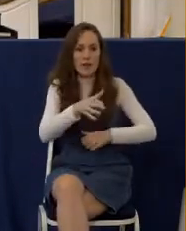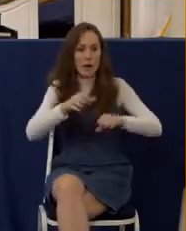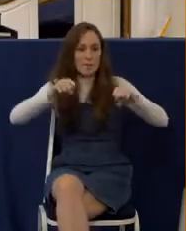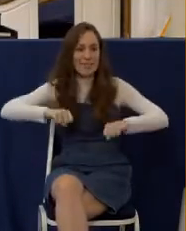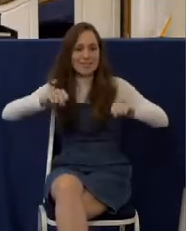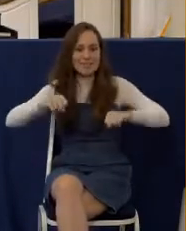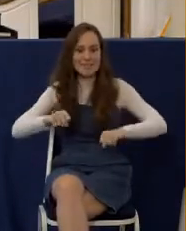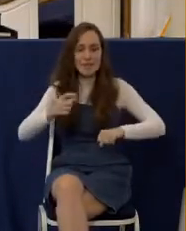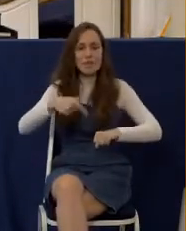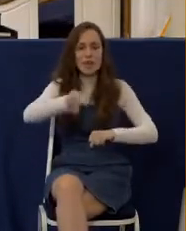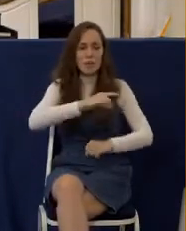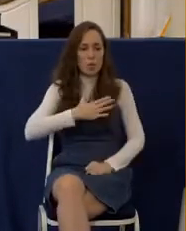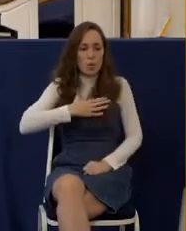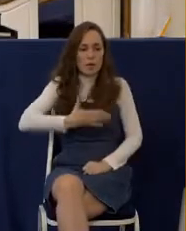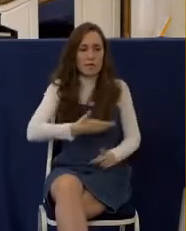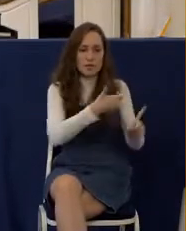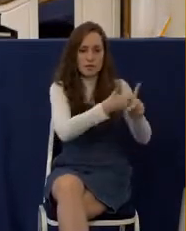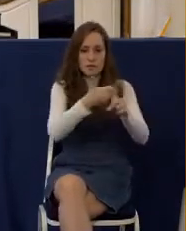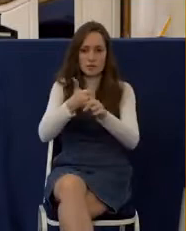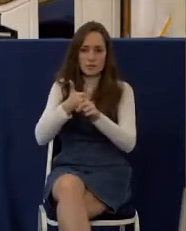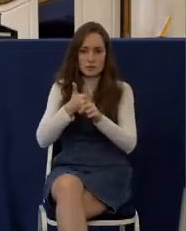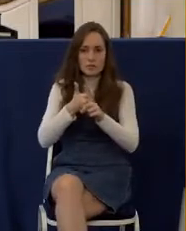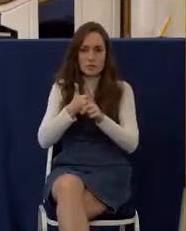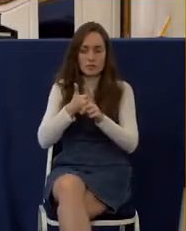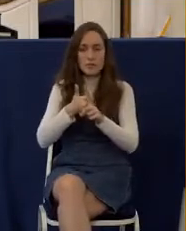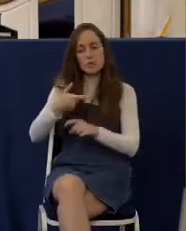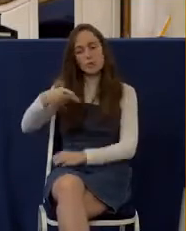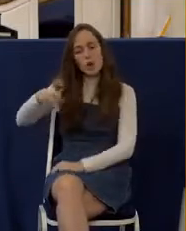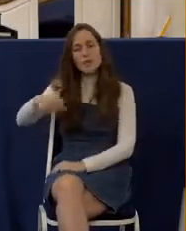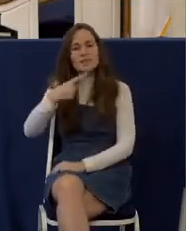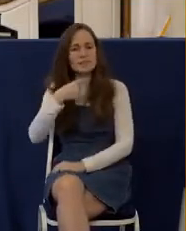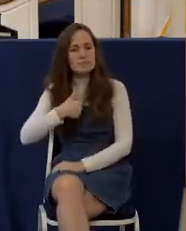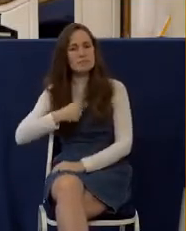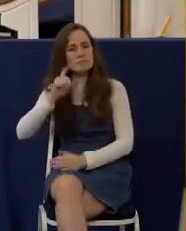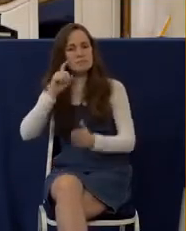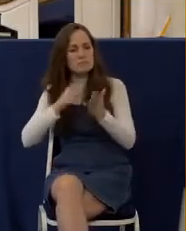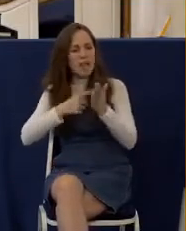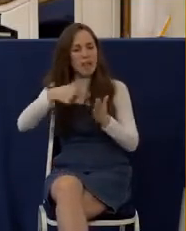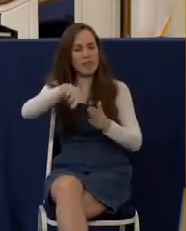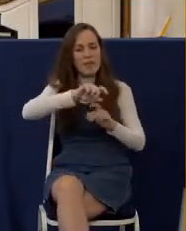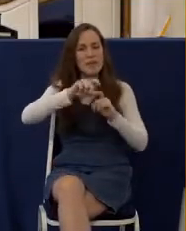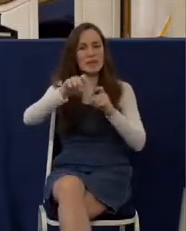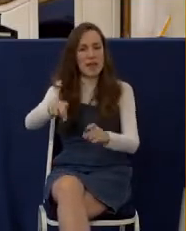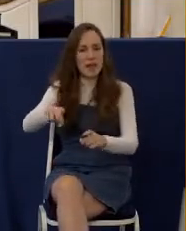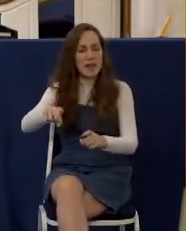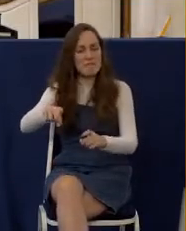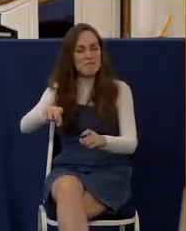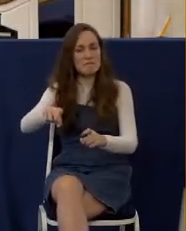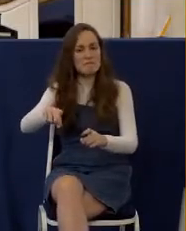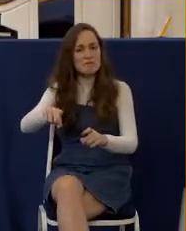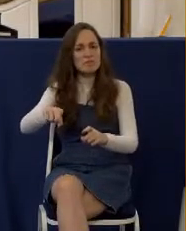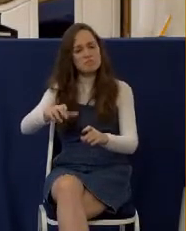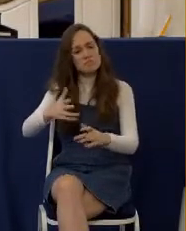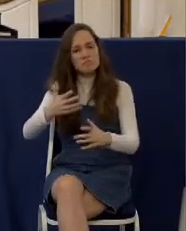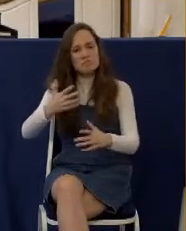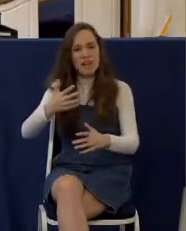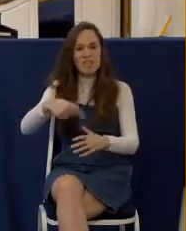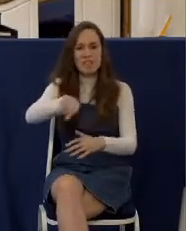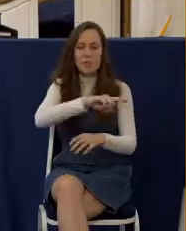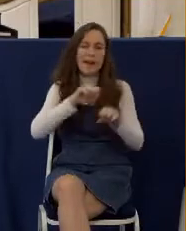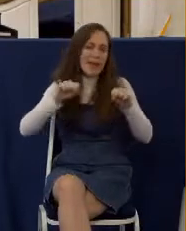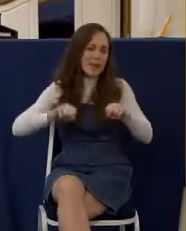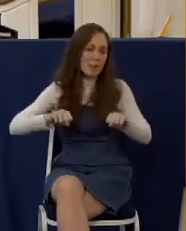themselves. So they gave to their power, Paul says, I bear record. They gave according to their ability. And the principle is, look, just give what you